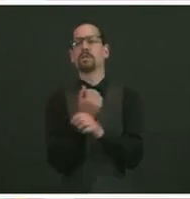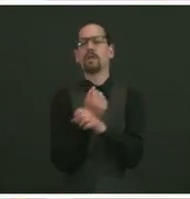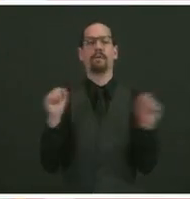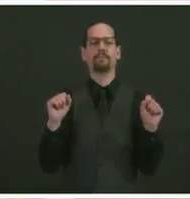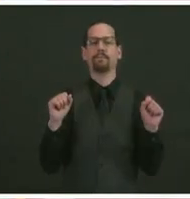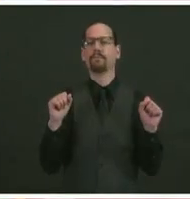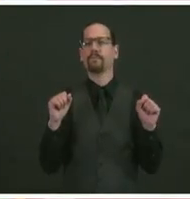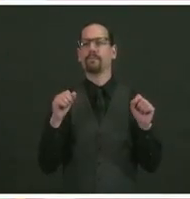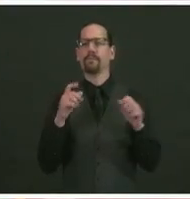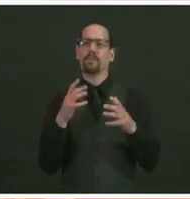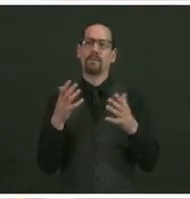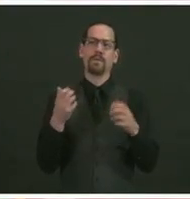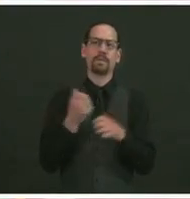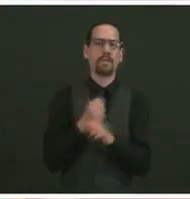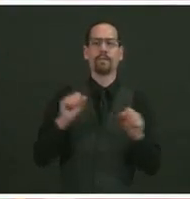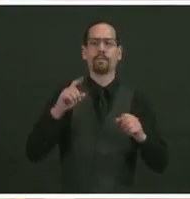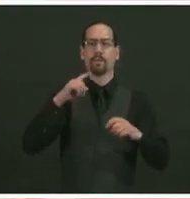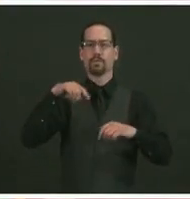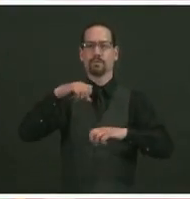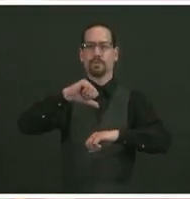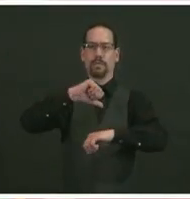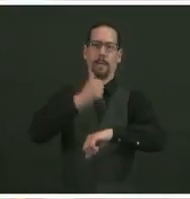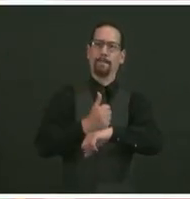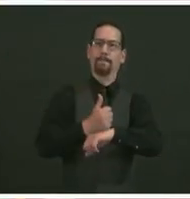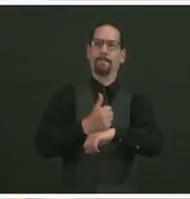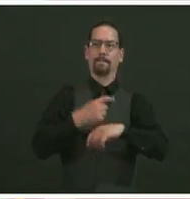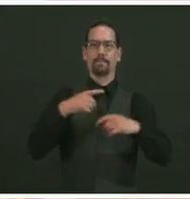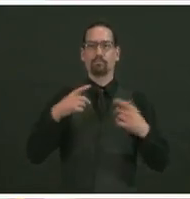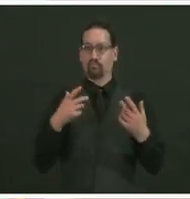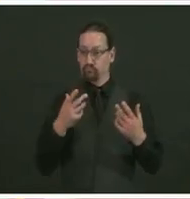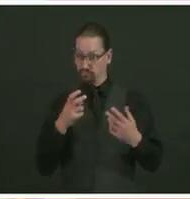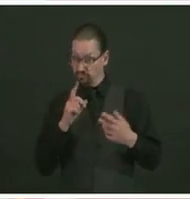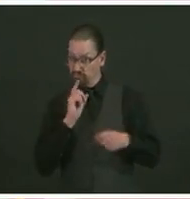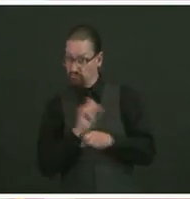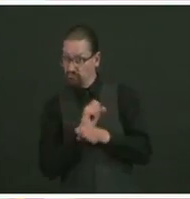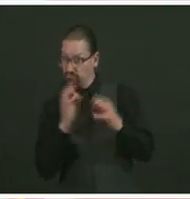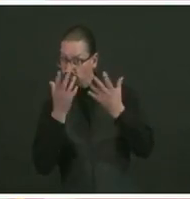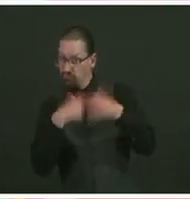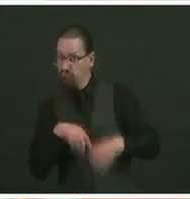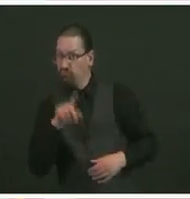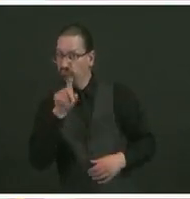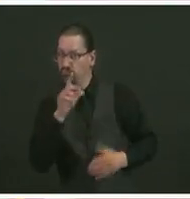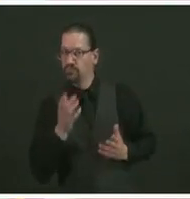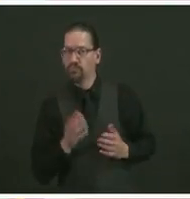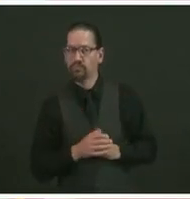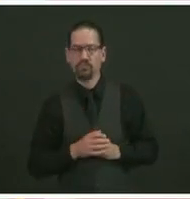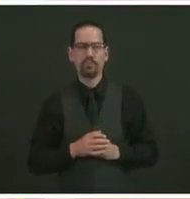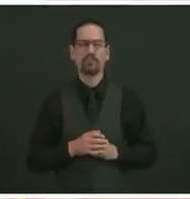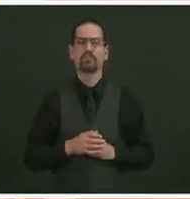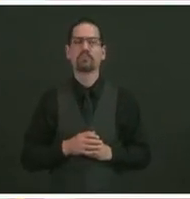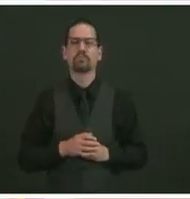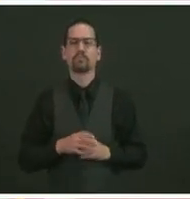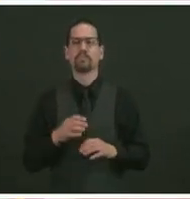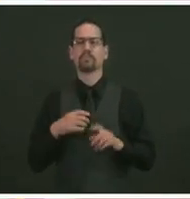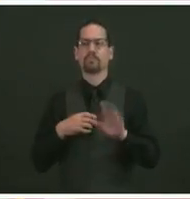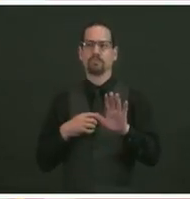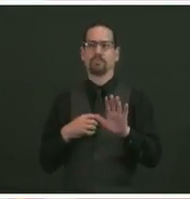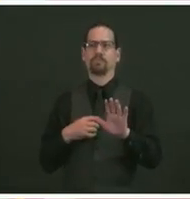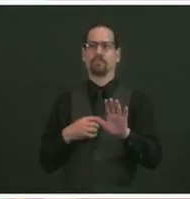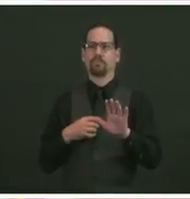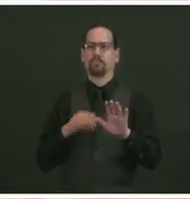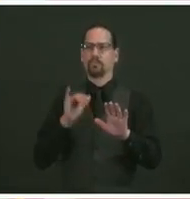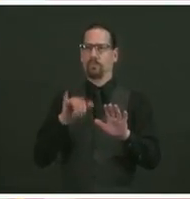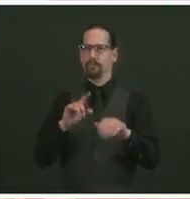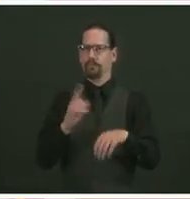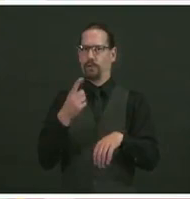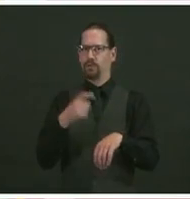of personal health information, including genetic material? So the first I'm hearing about your question is right now, and first I'm hearing about that as an issue is right